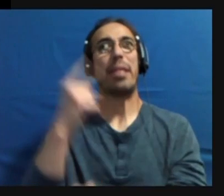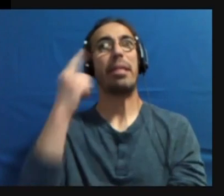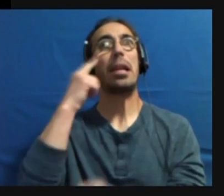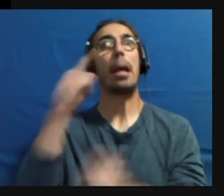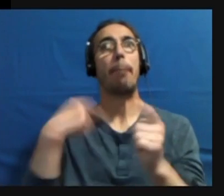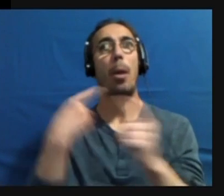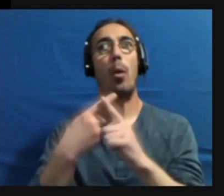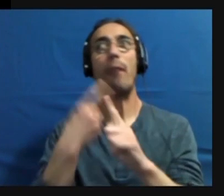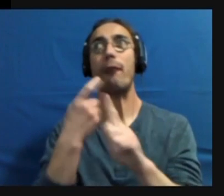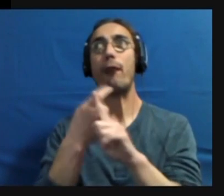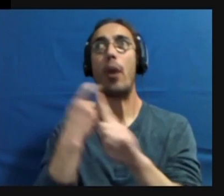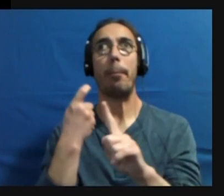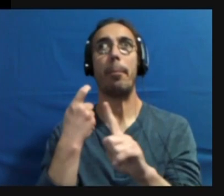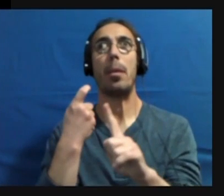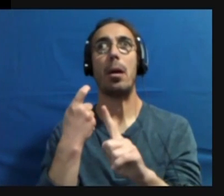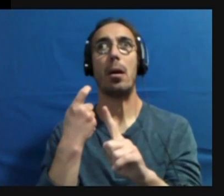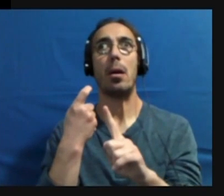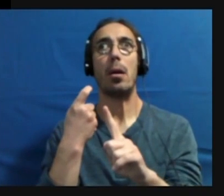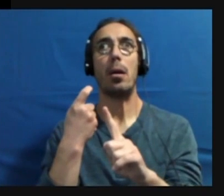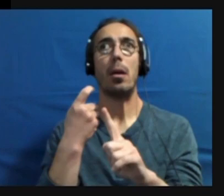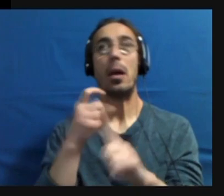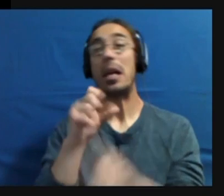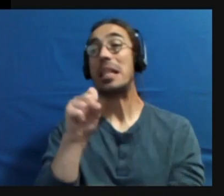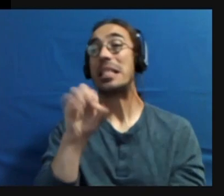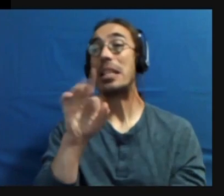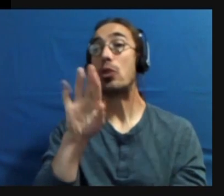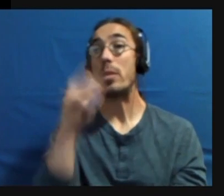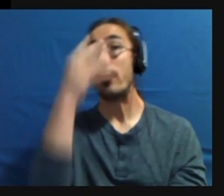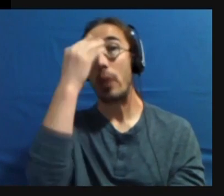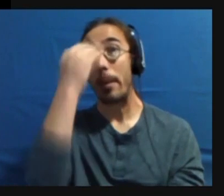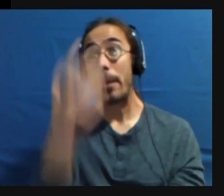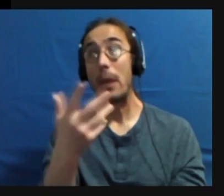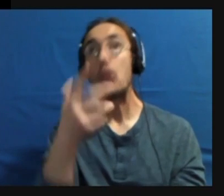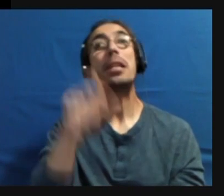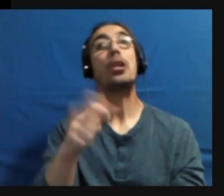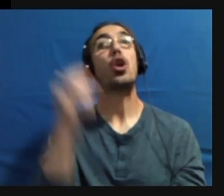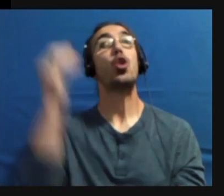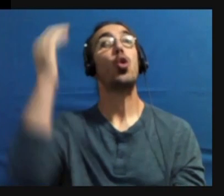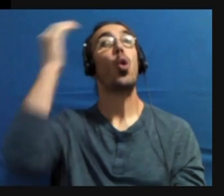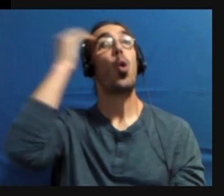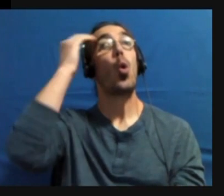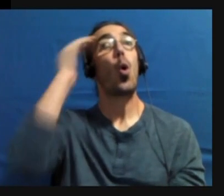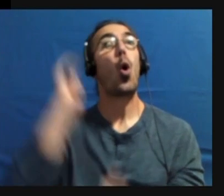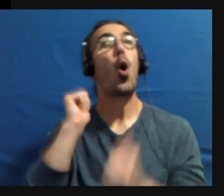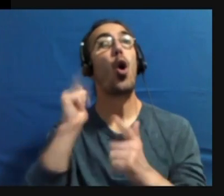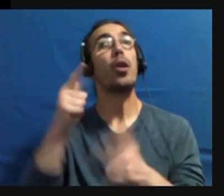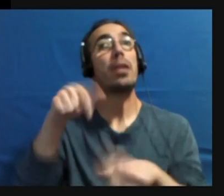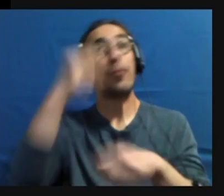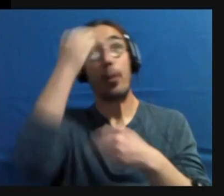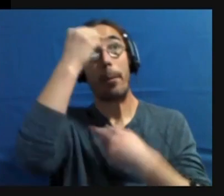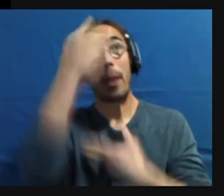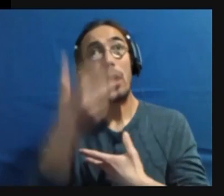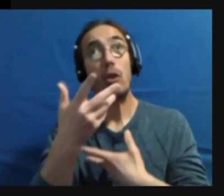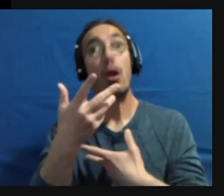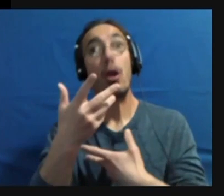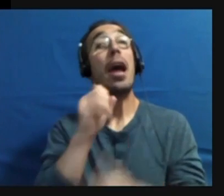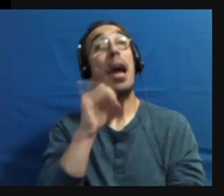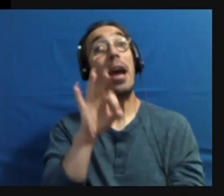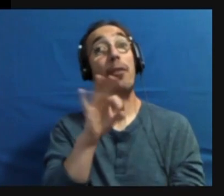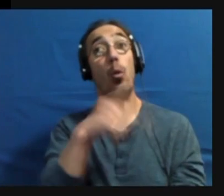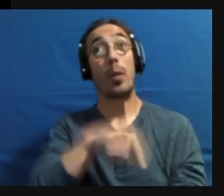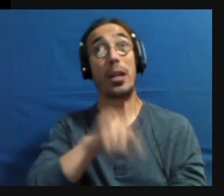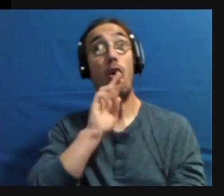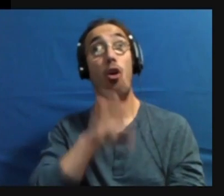a sensory we think about sensory information, then we need to recognize that all this information that comes in, if we are